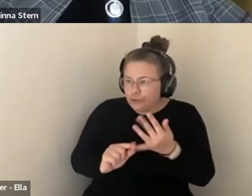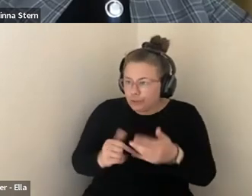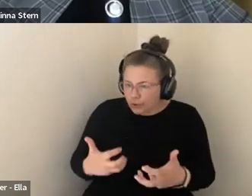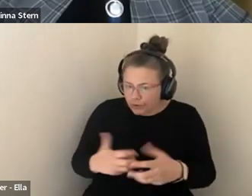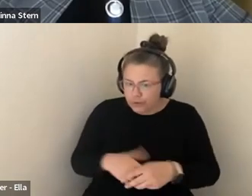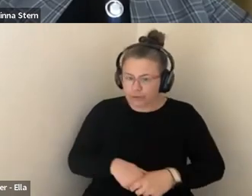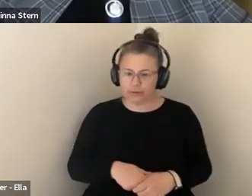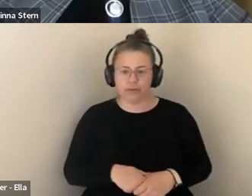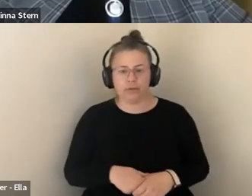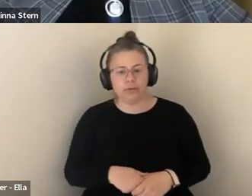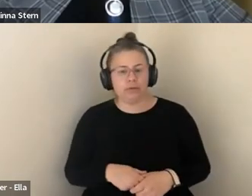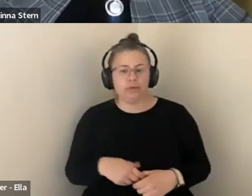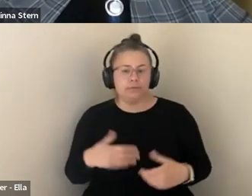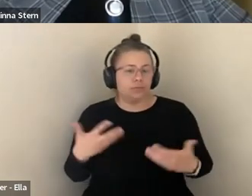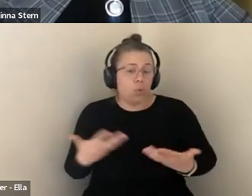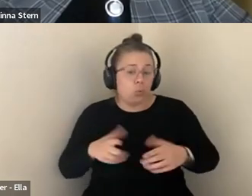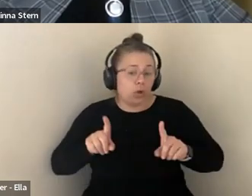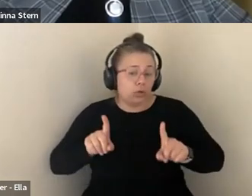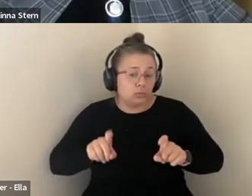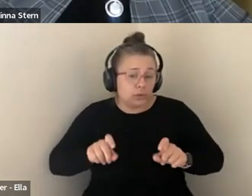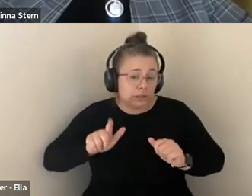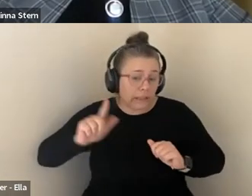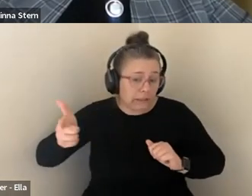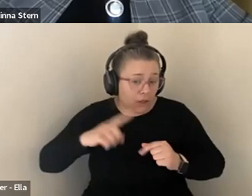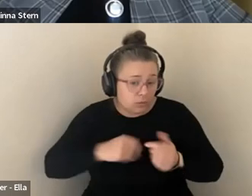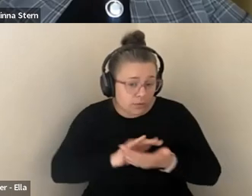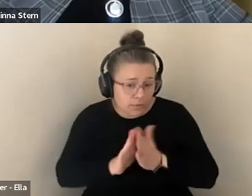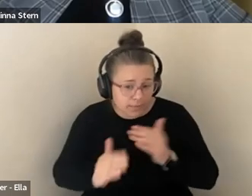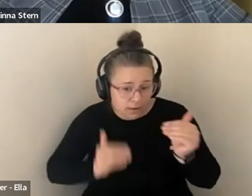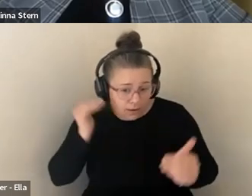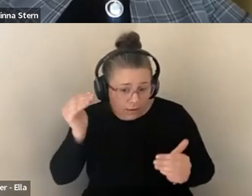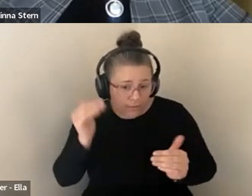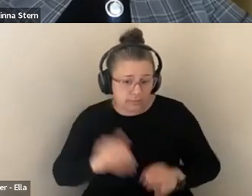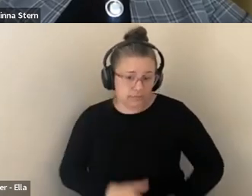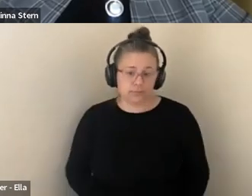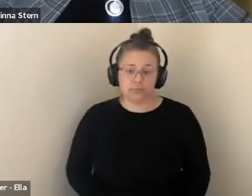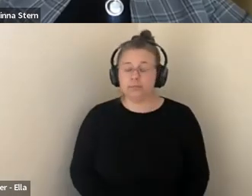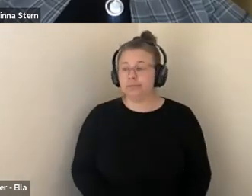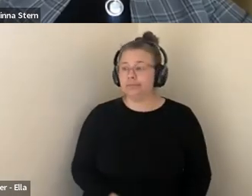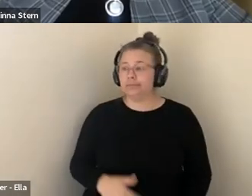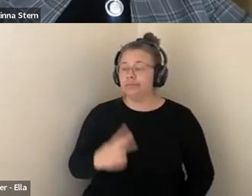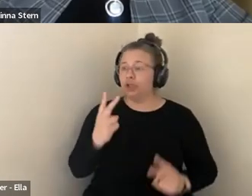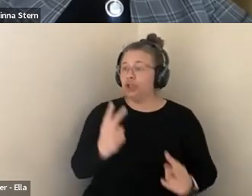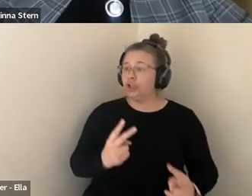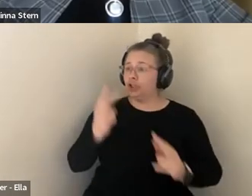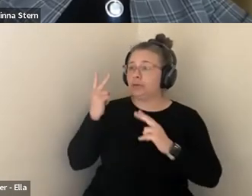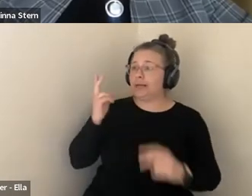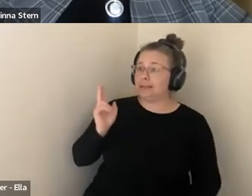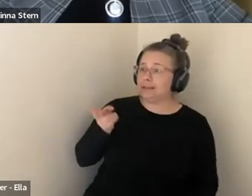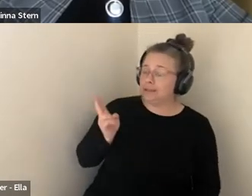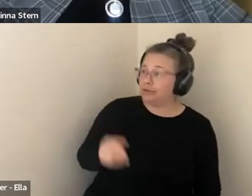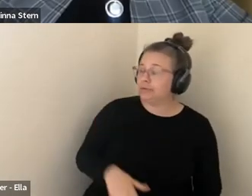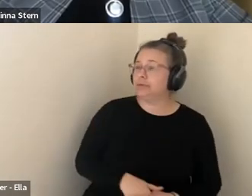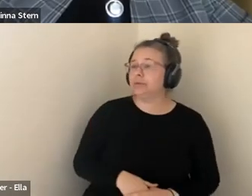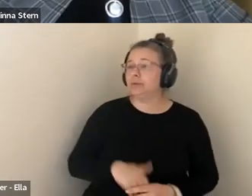with the fact that we walk around with our, again, genomes exposed without us ever having consented to that.